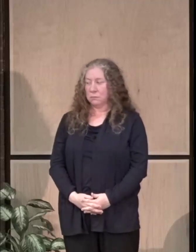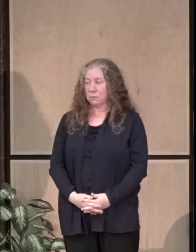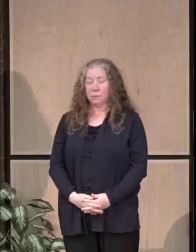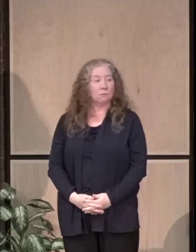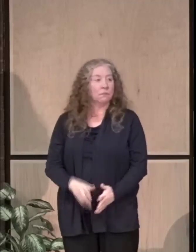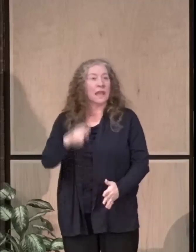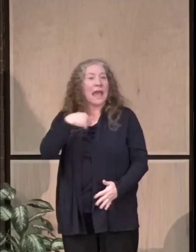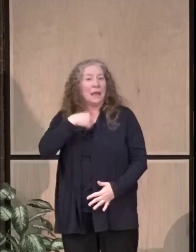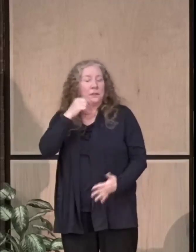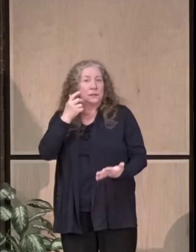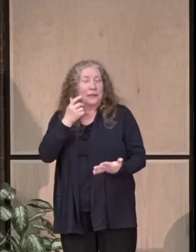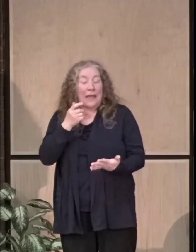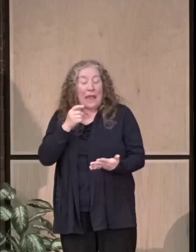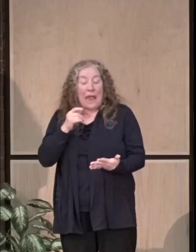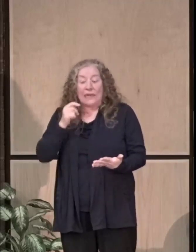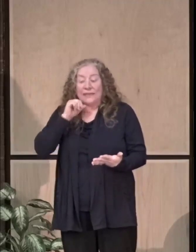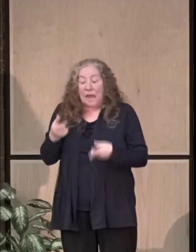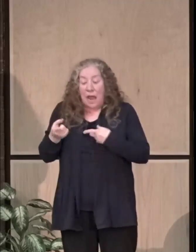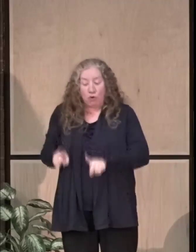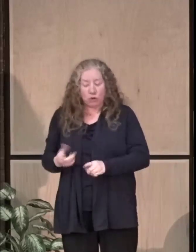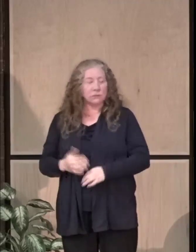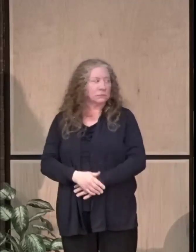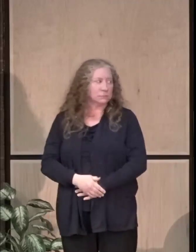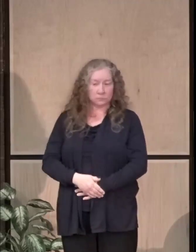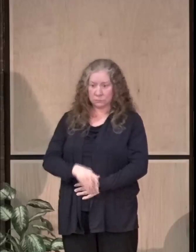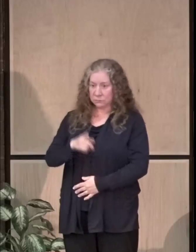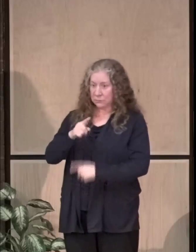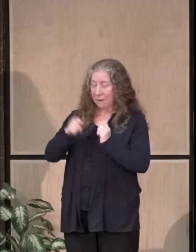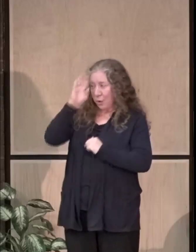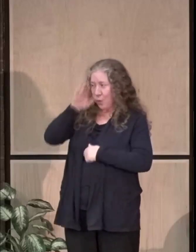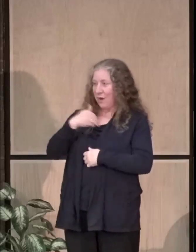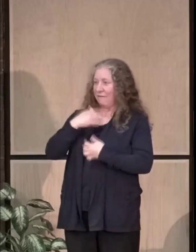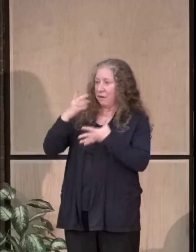It did not occur, so I... Was it consistent with the chain of command?